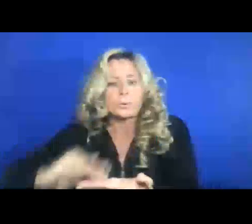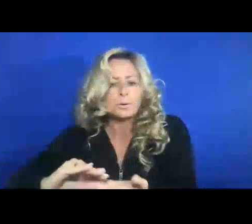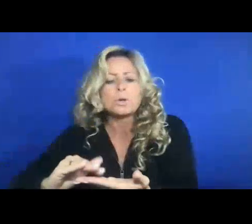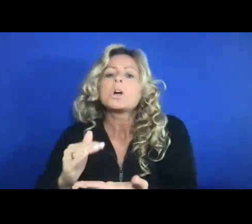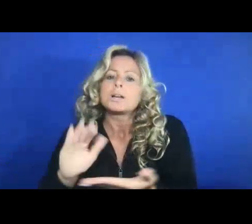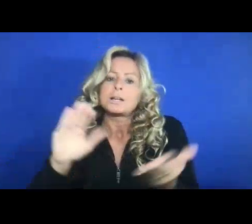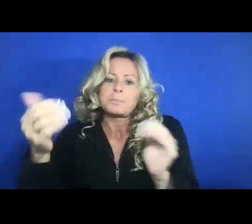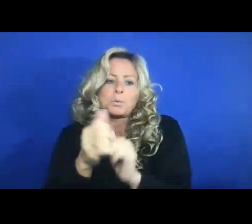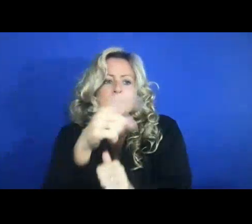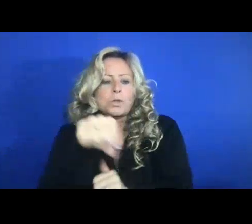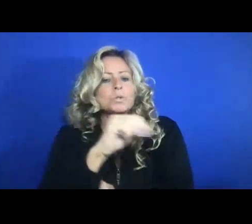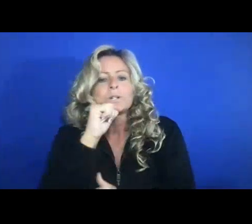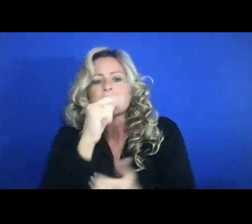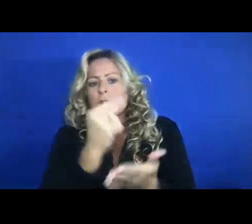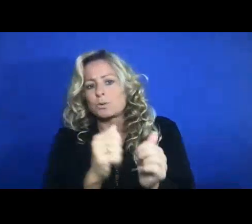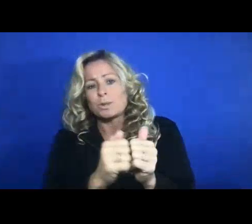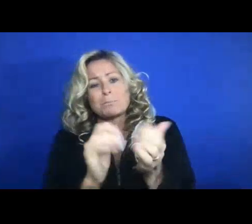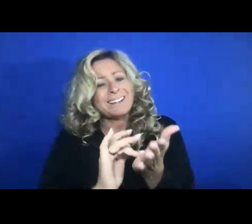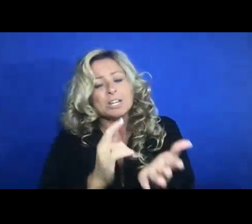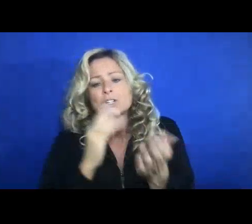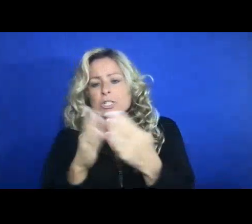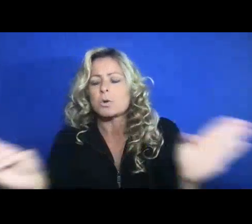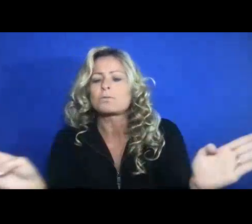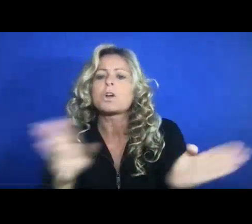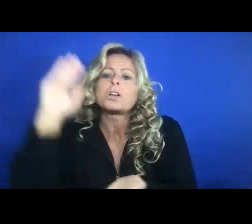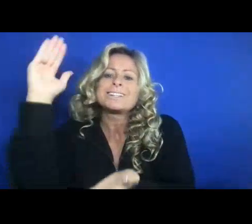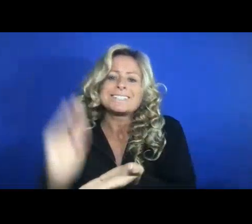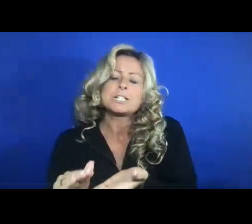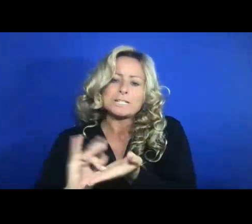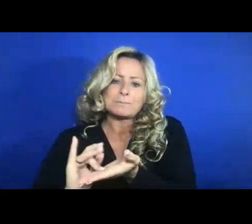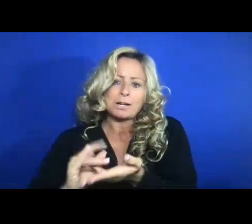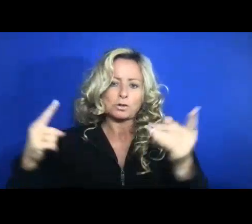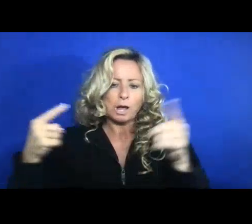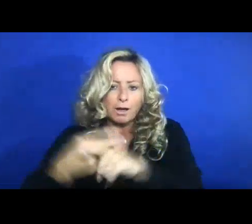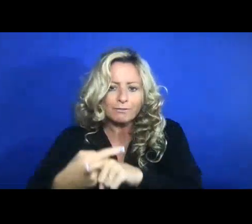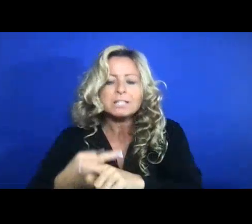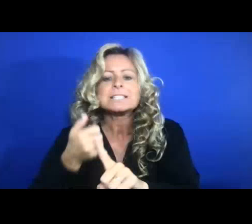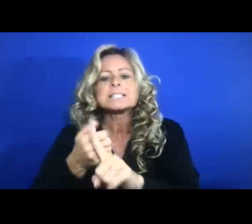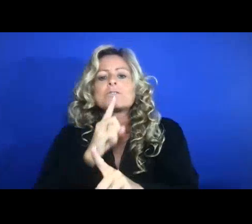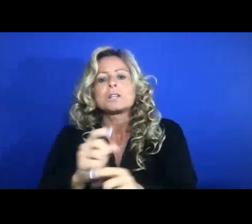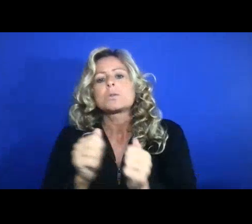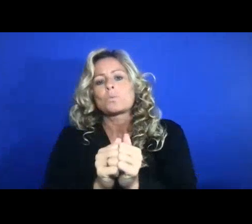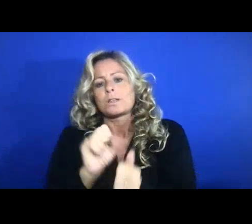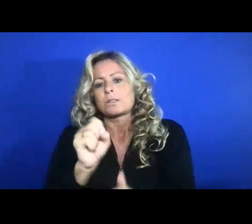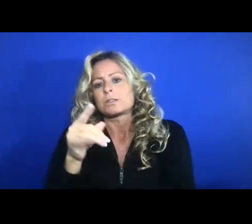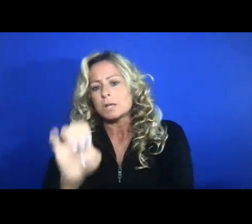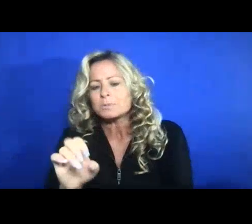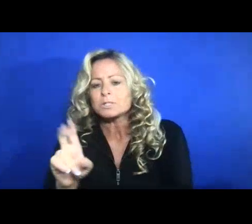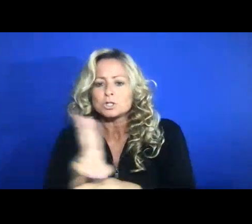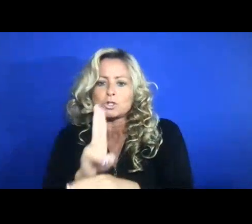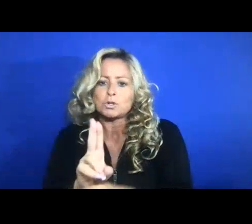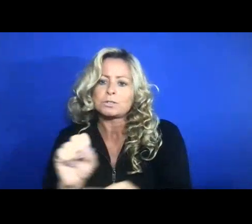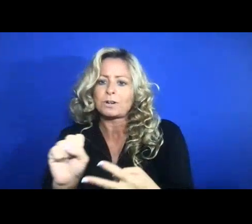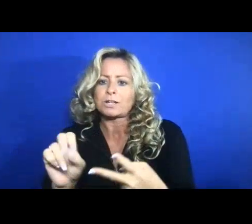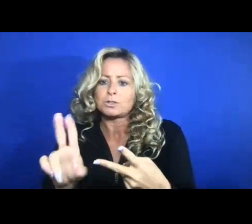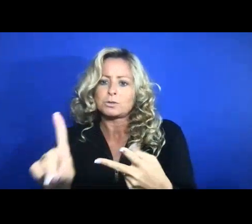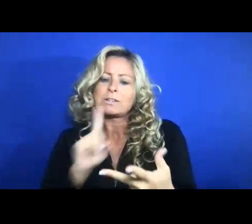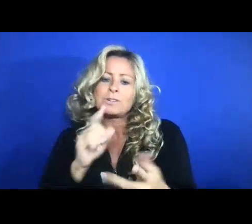with medications. And overall decreased medical complications around substance use because oftentimes folks are